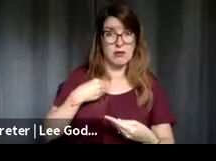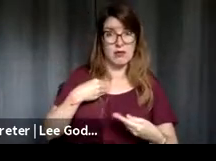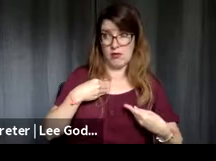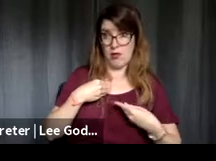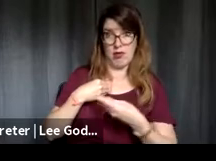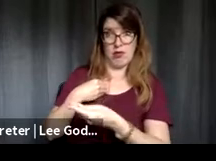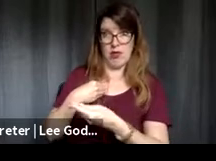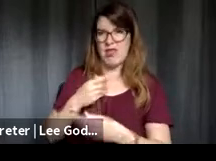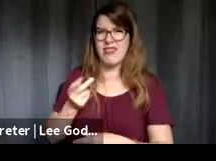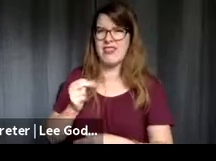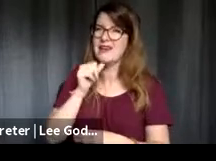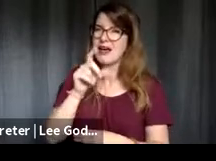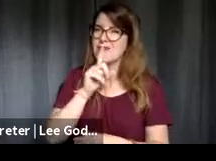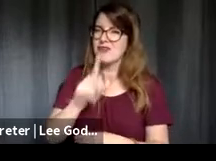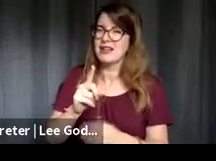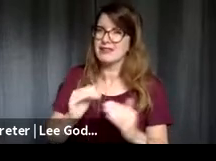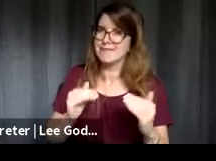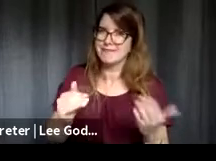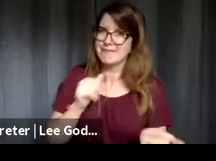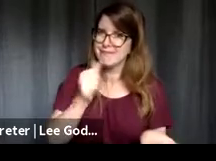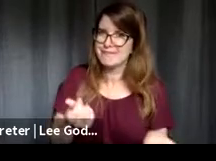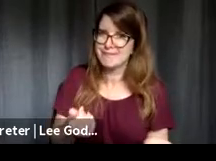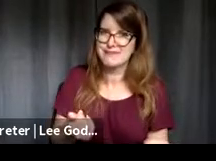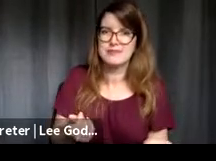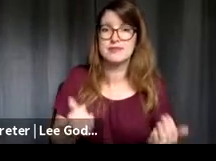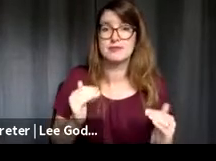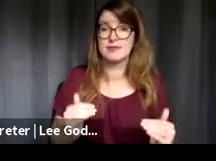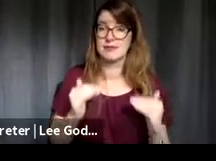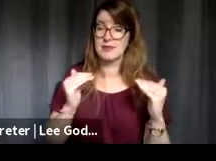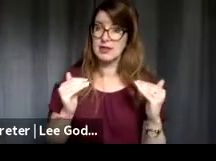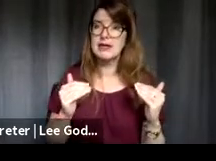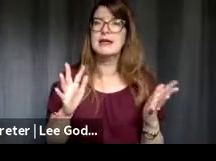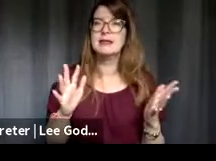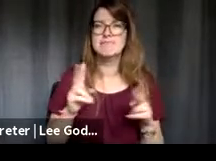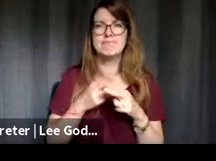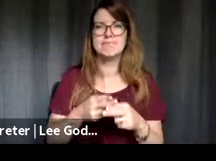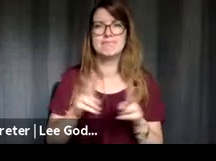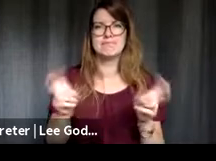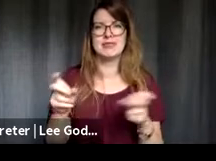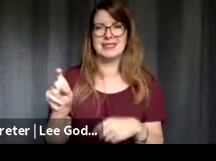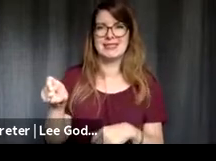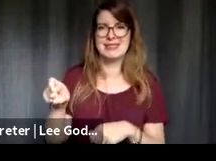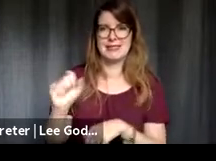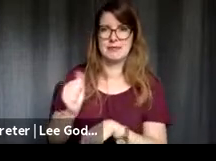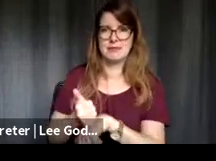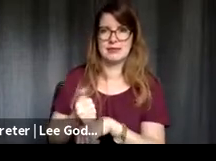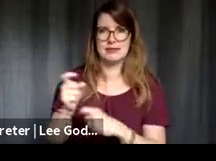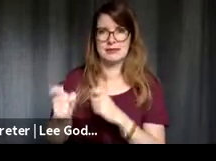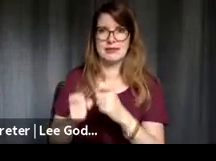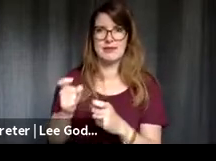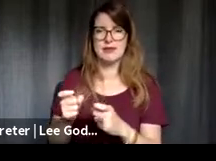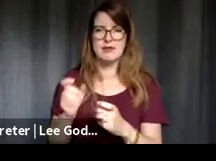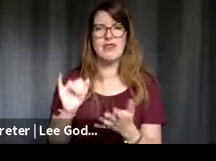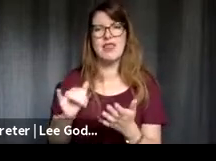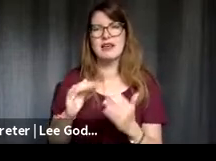the whys of that. All right, level two, it stretches our heart more. It's need-based giving. That's the next motivation.